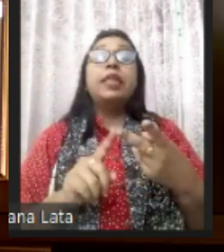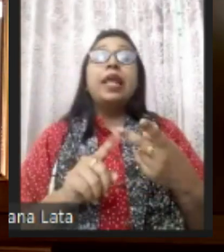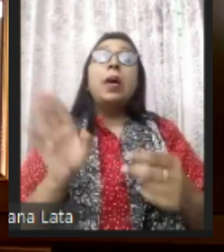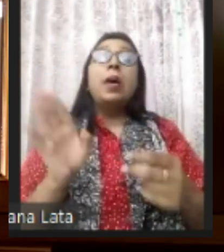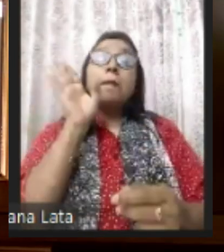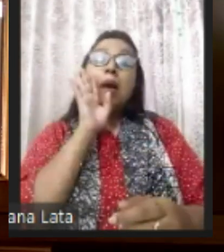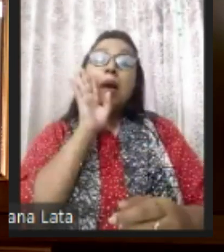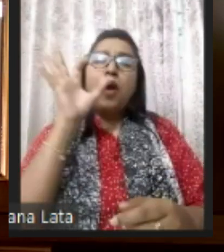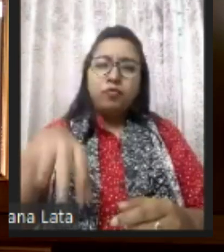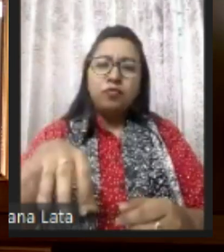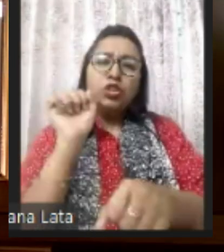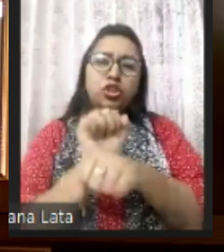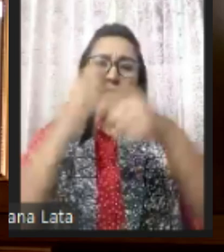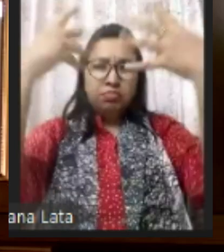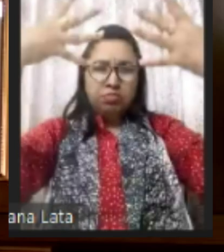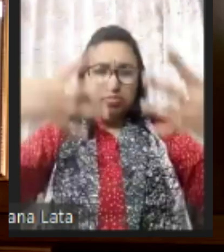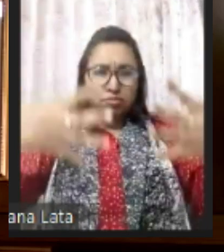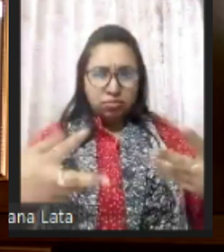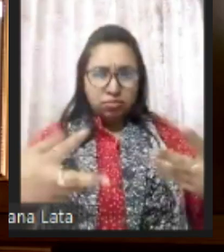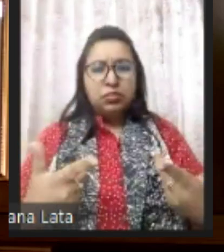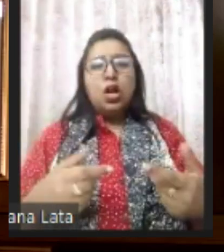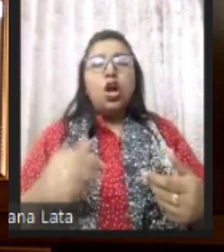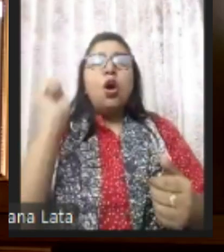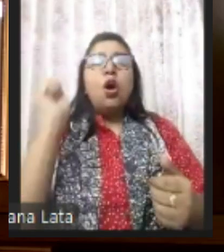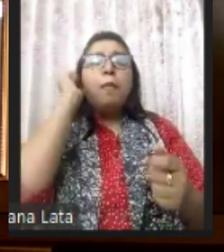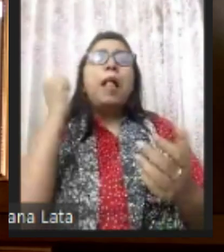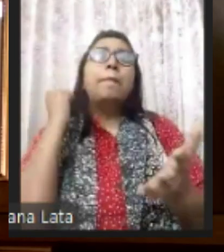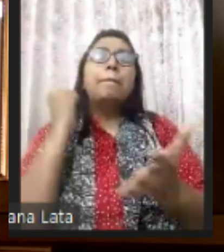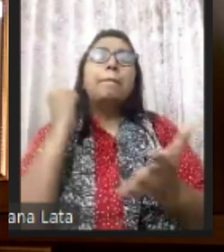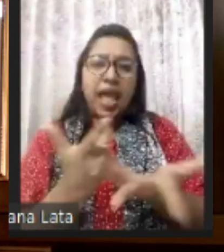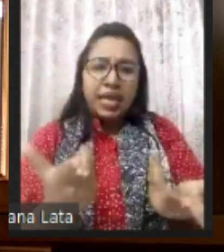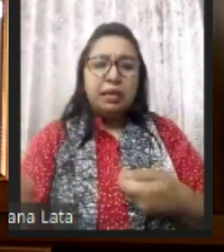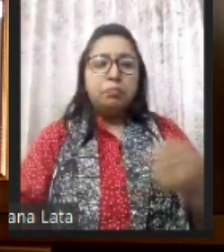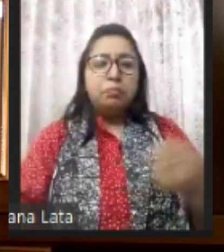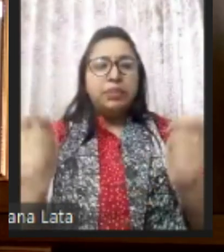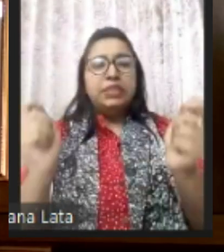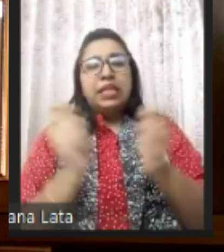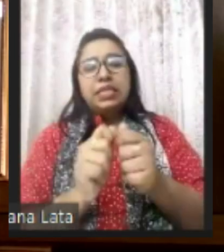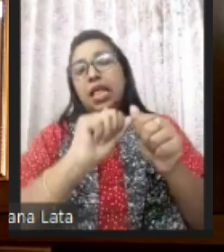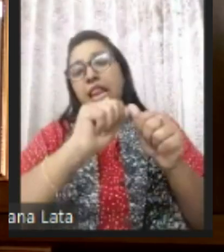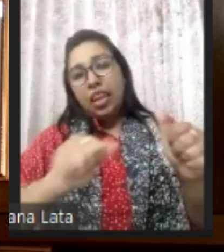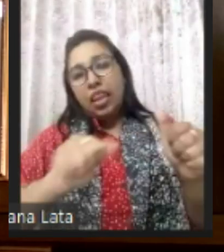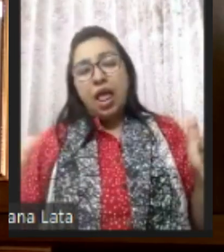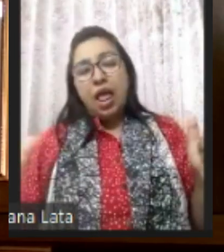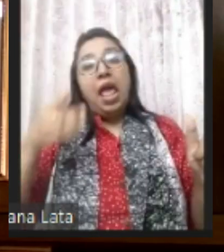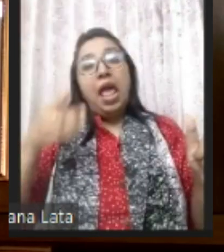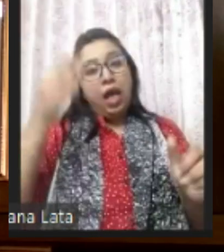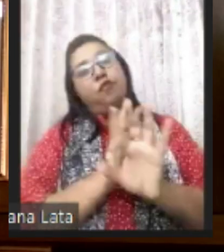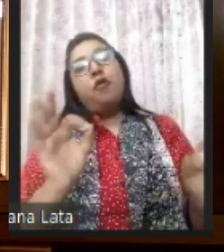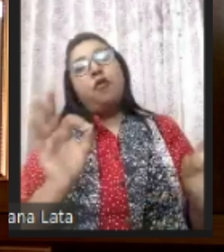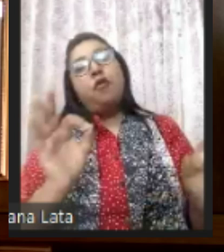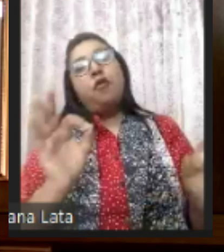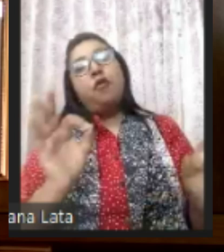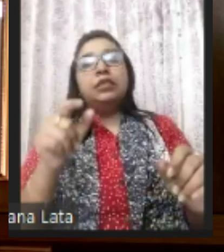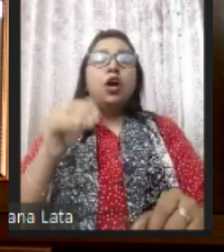and mobile banking service, have gained immense popularity, and their usage is steadily